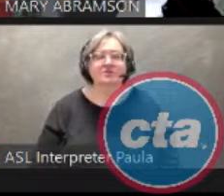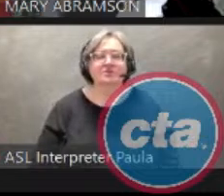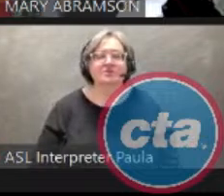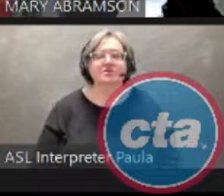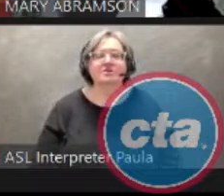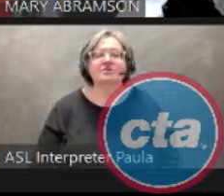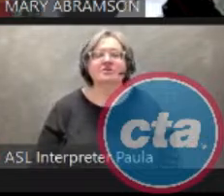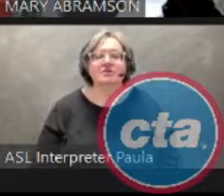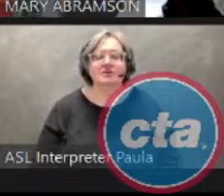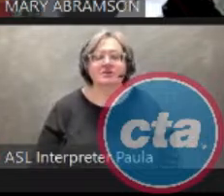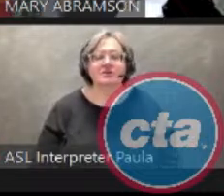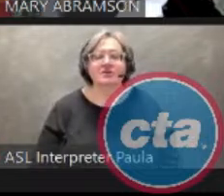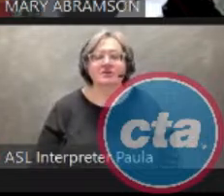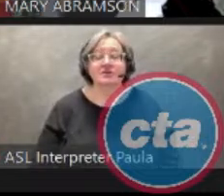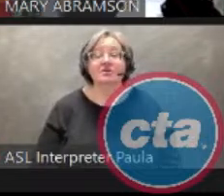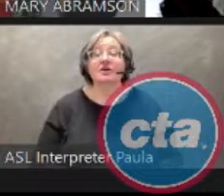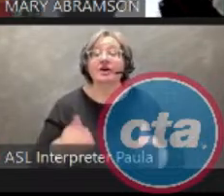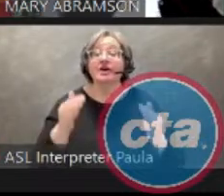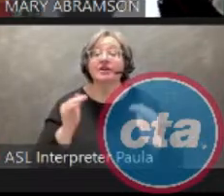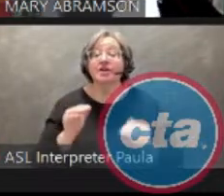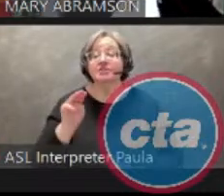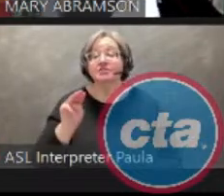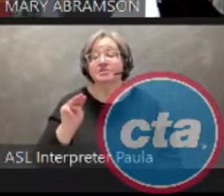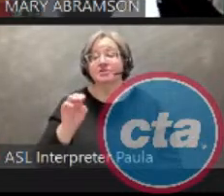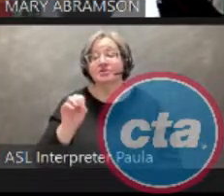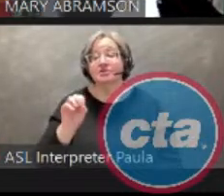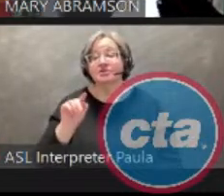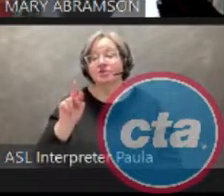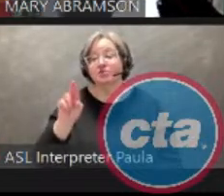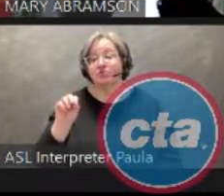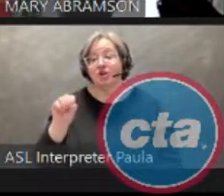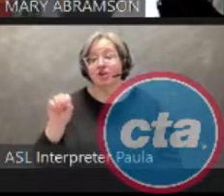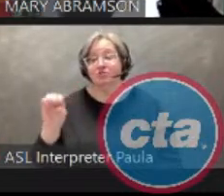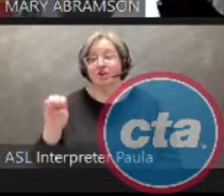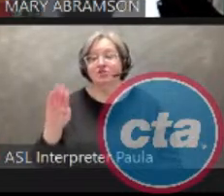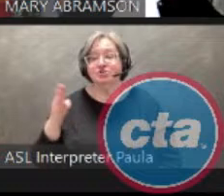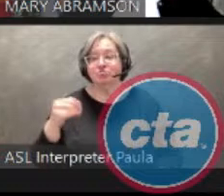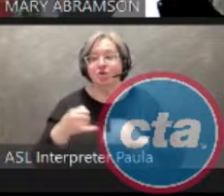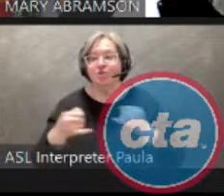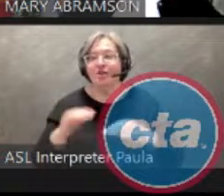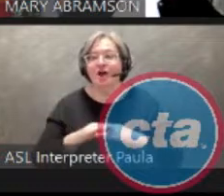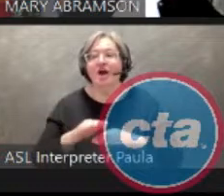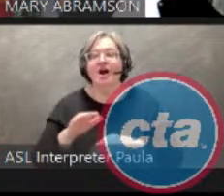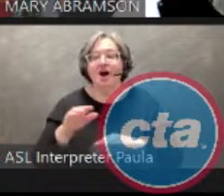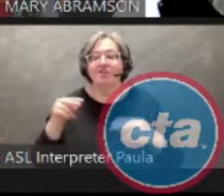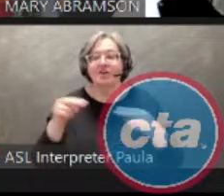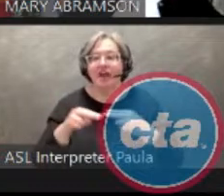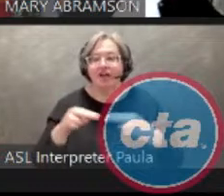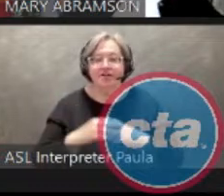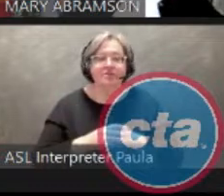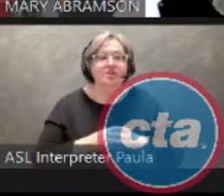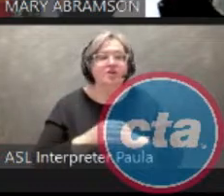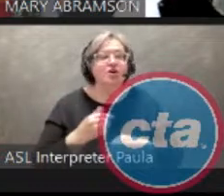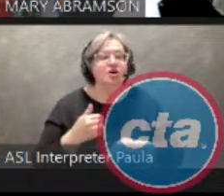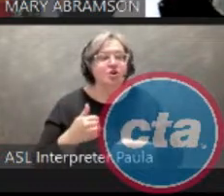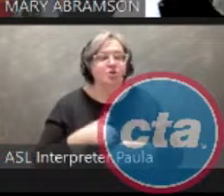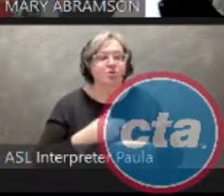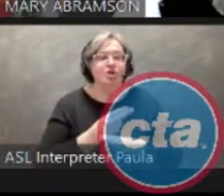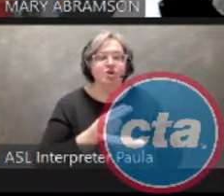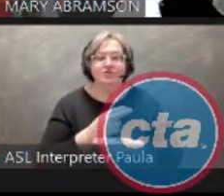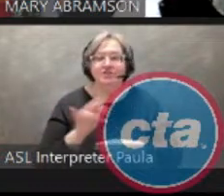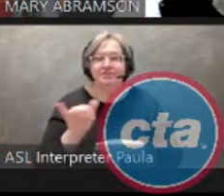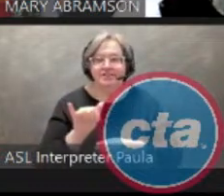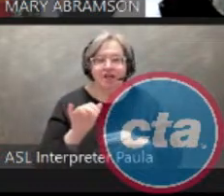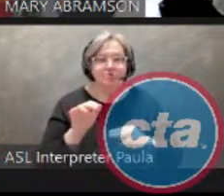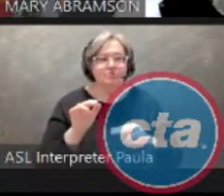Next slide is the Montrose Blue Line Station on the Kennedy. So here we're using the same building footprints, but we're